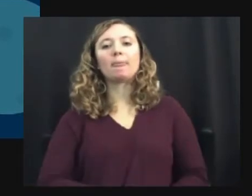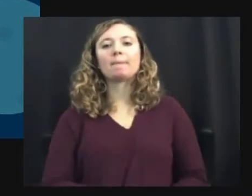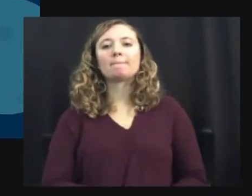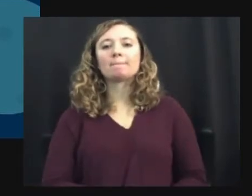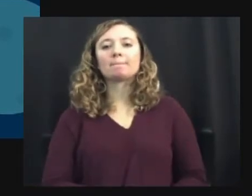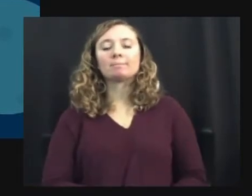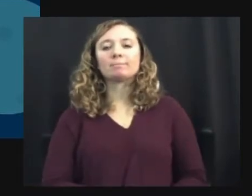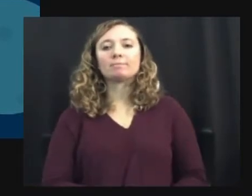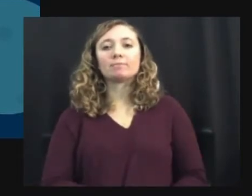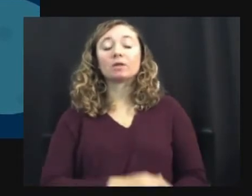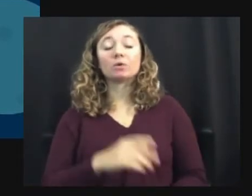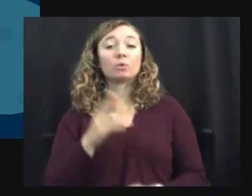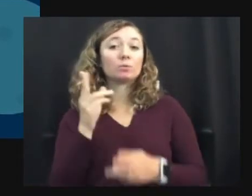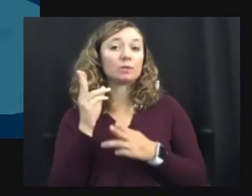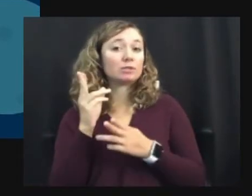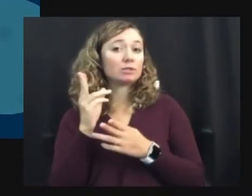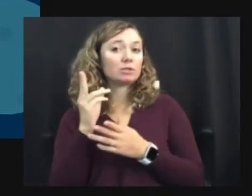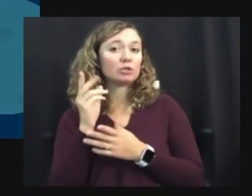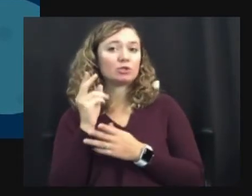conference organizers: